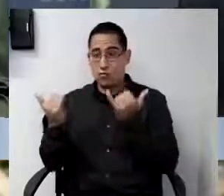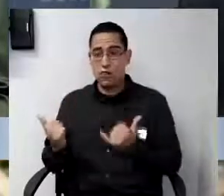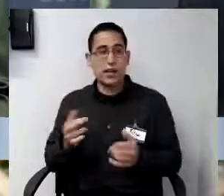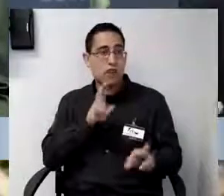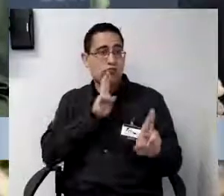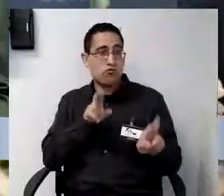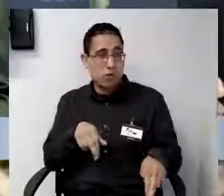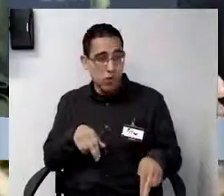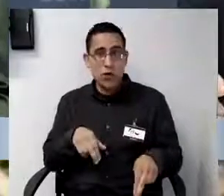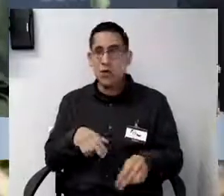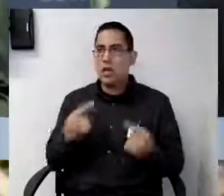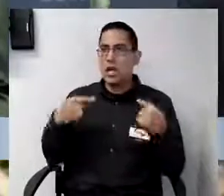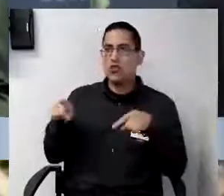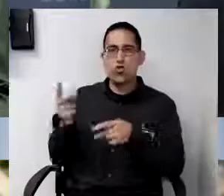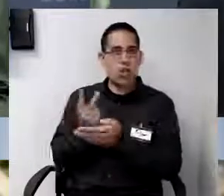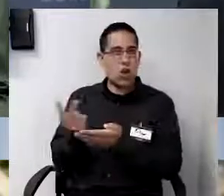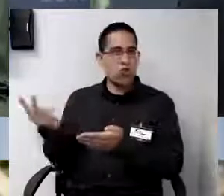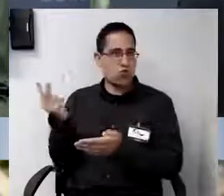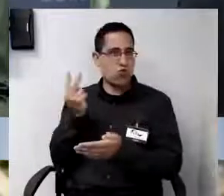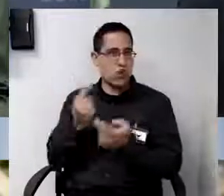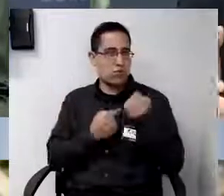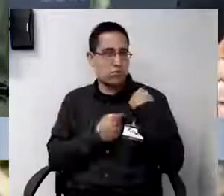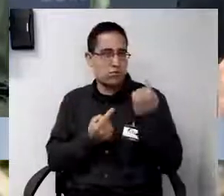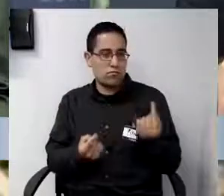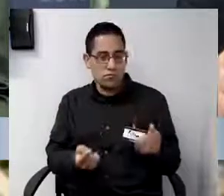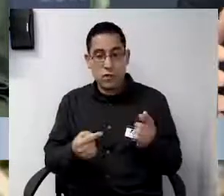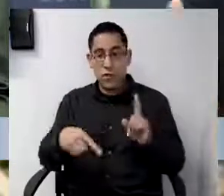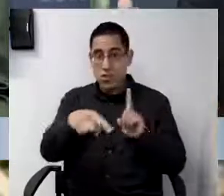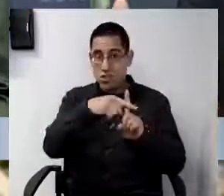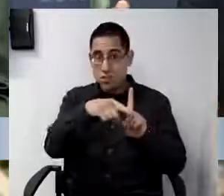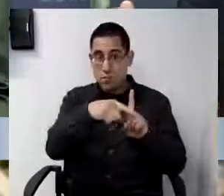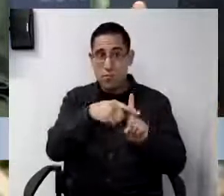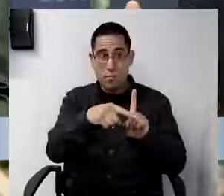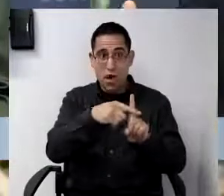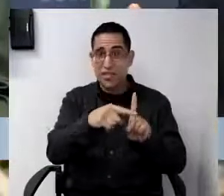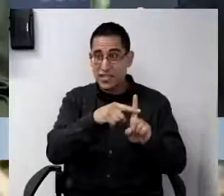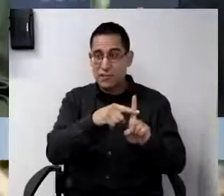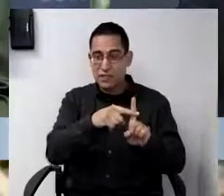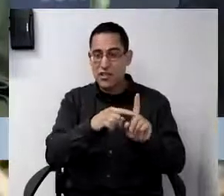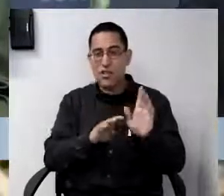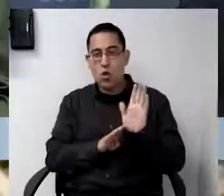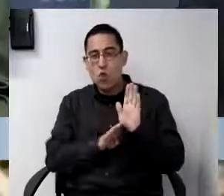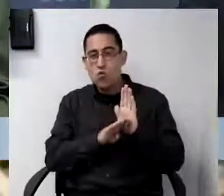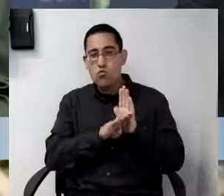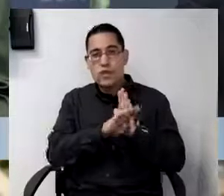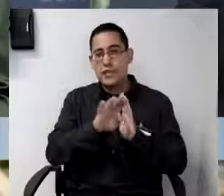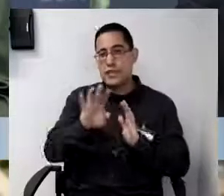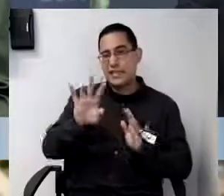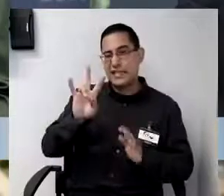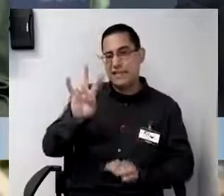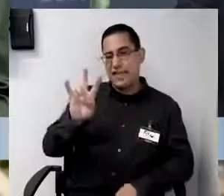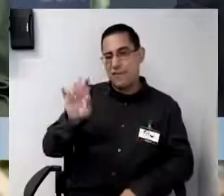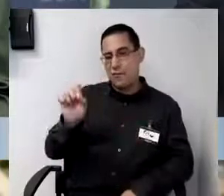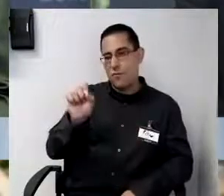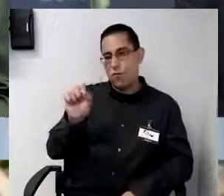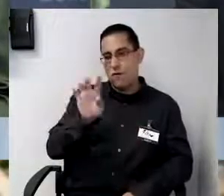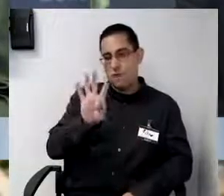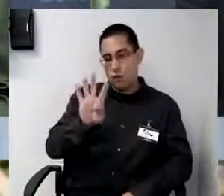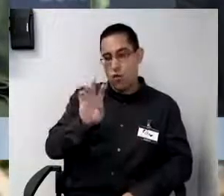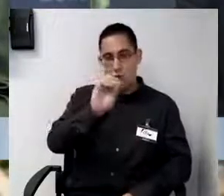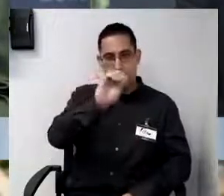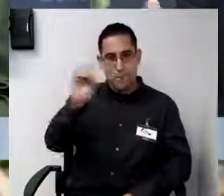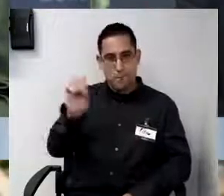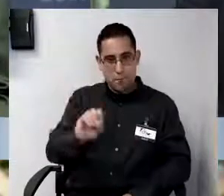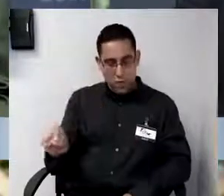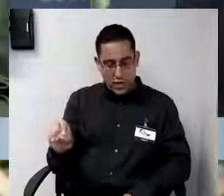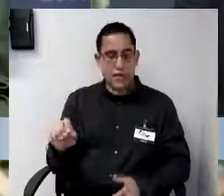14-day period, that the positivity rate that we're experiencing across the entire state is 7.4%. And